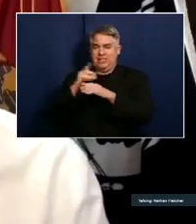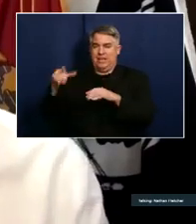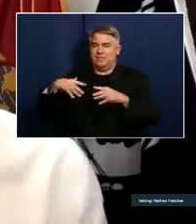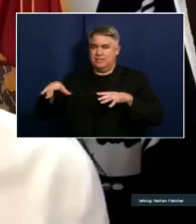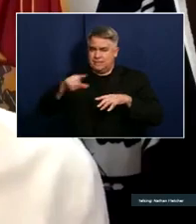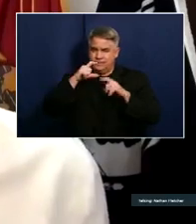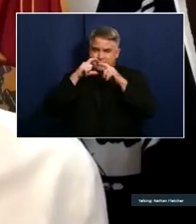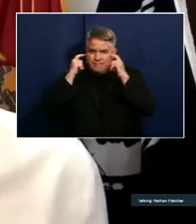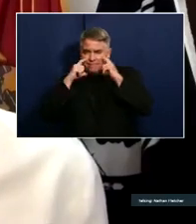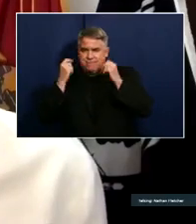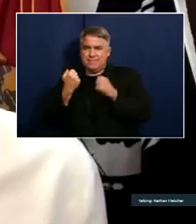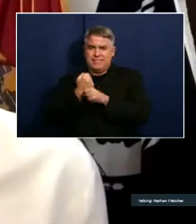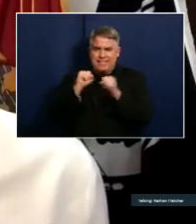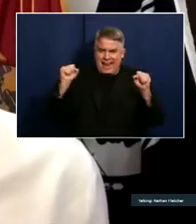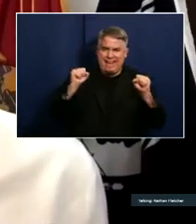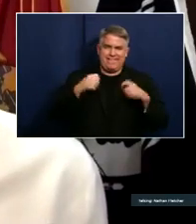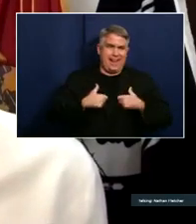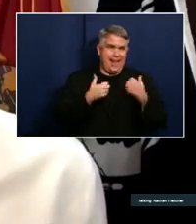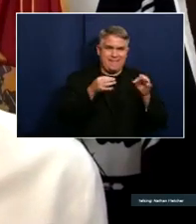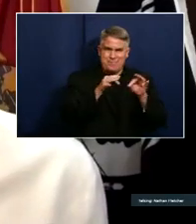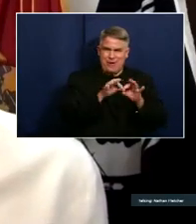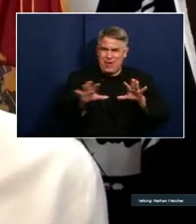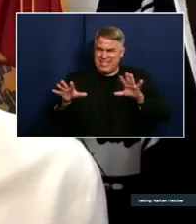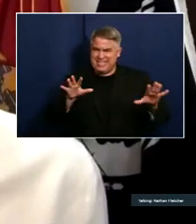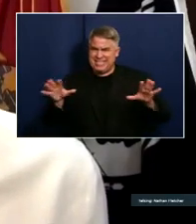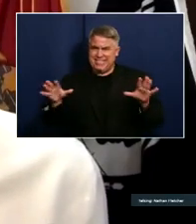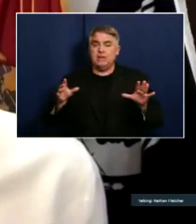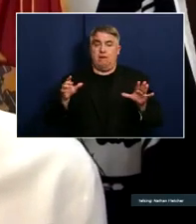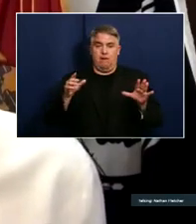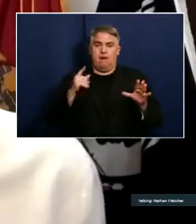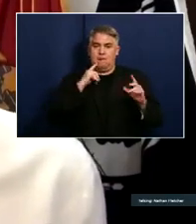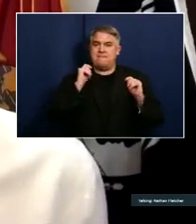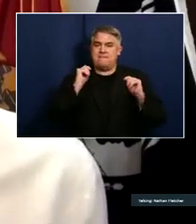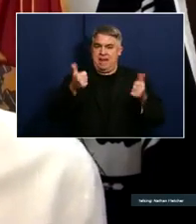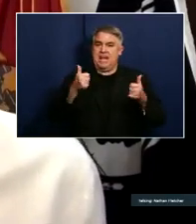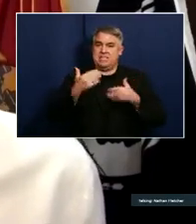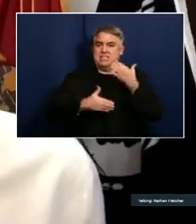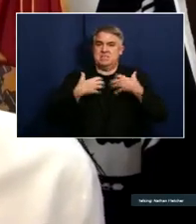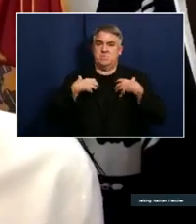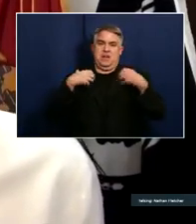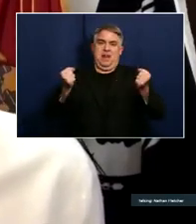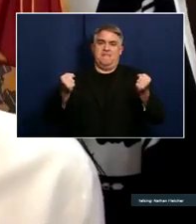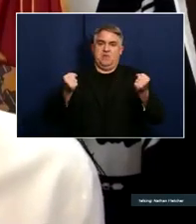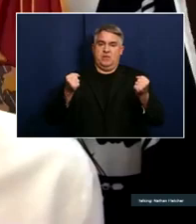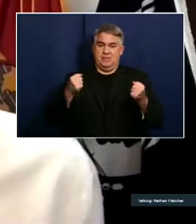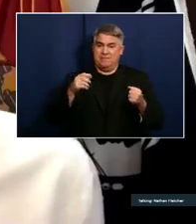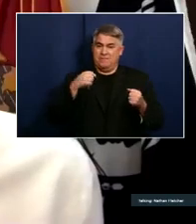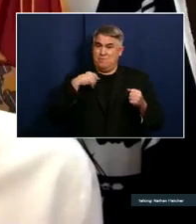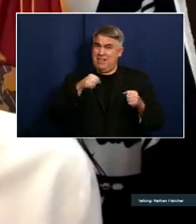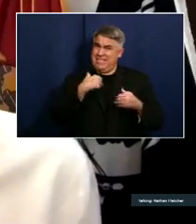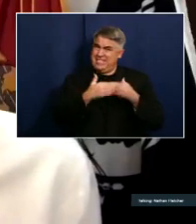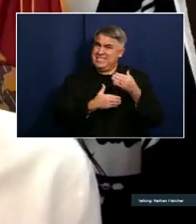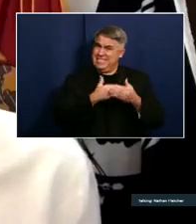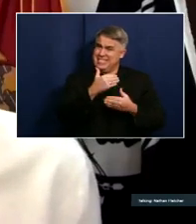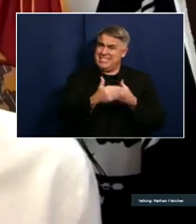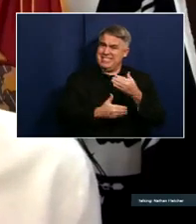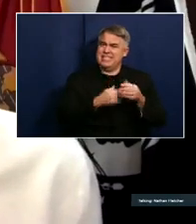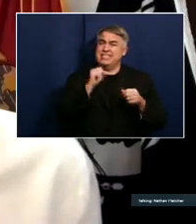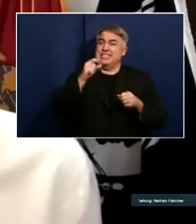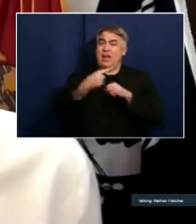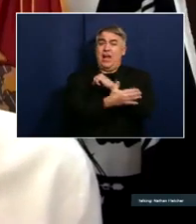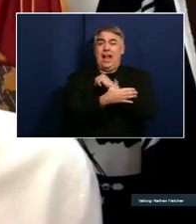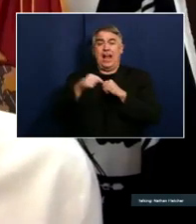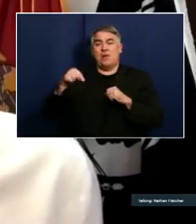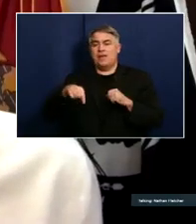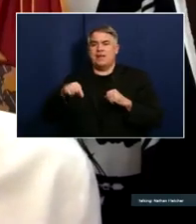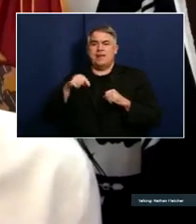be saved, and the quicker we can begin recovering. And we have done that. San Diego County is not a leader in the state of